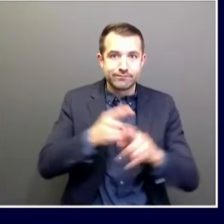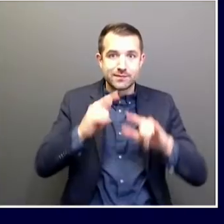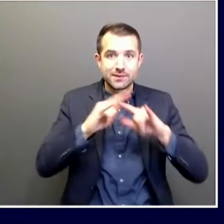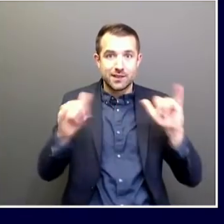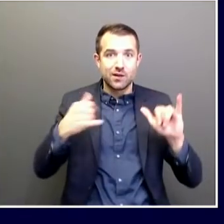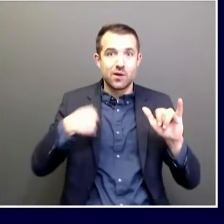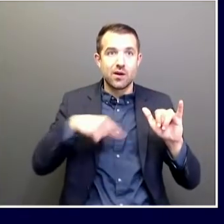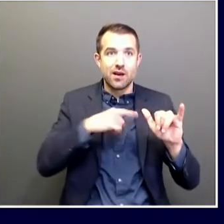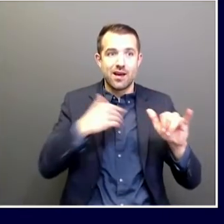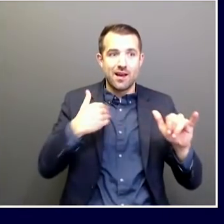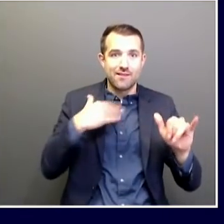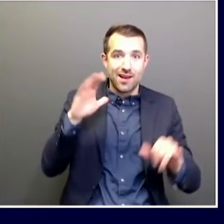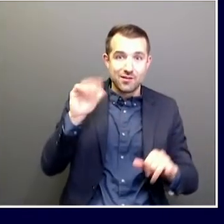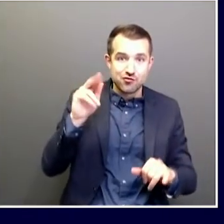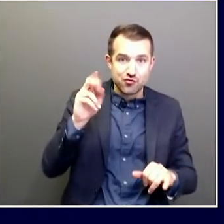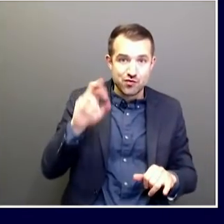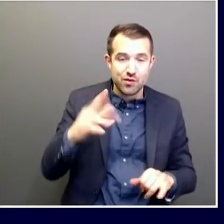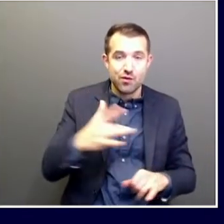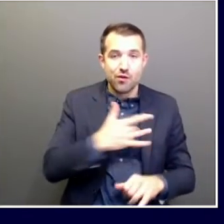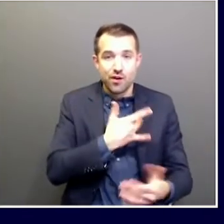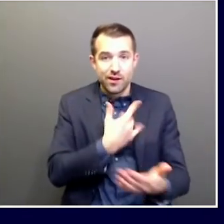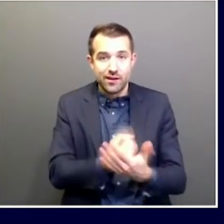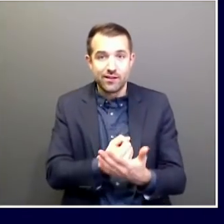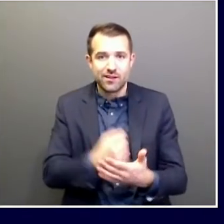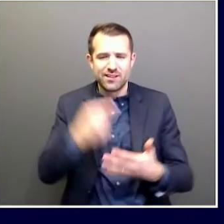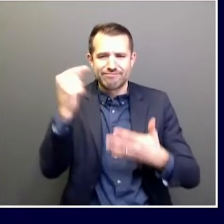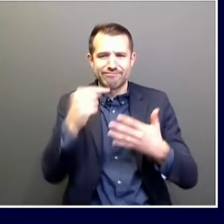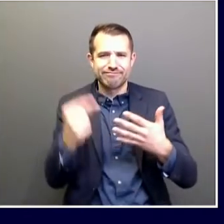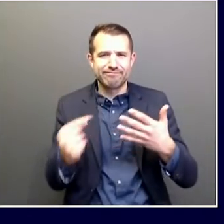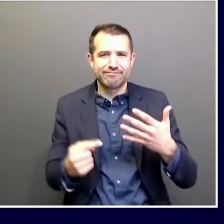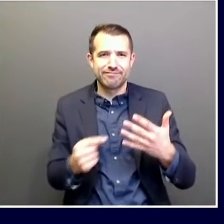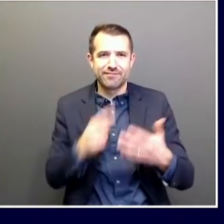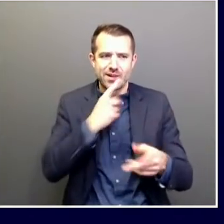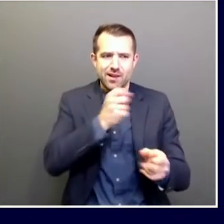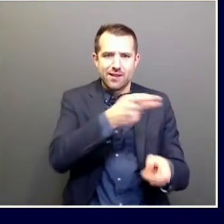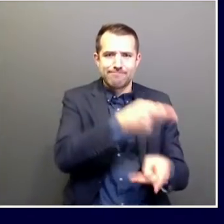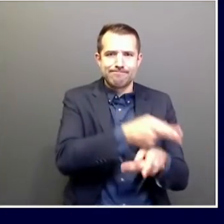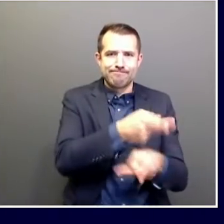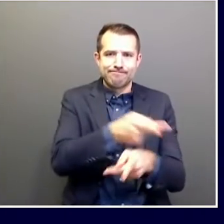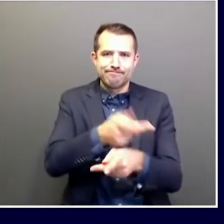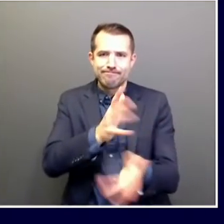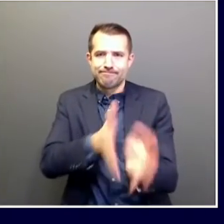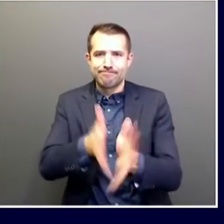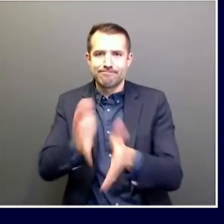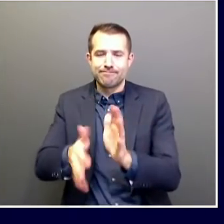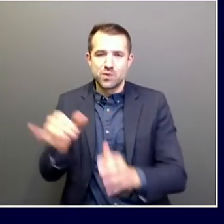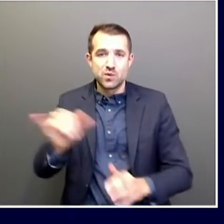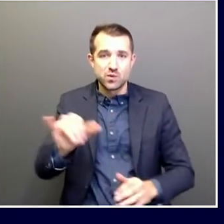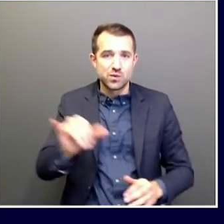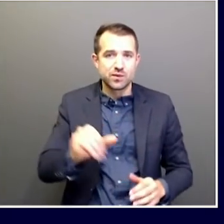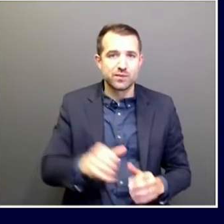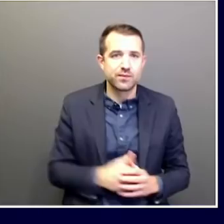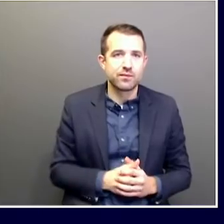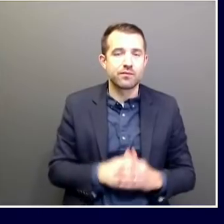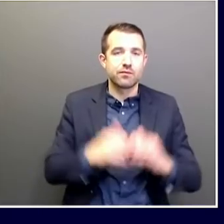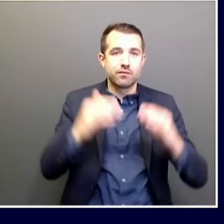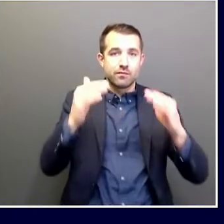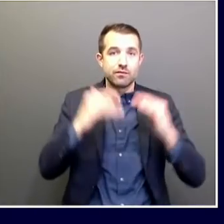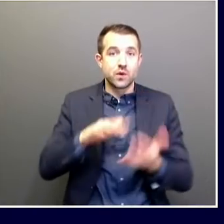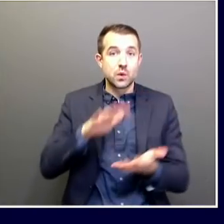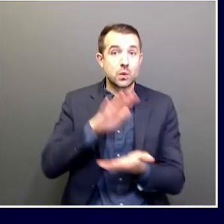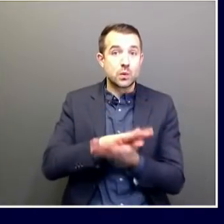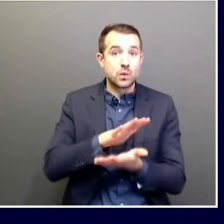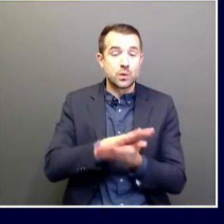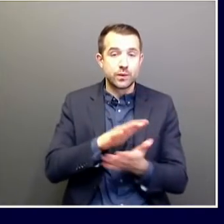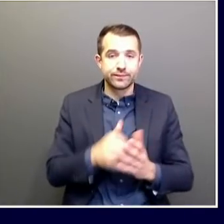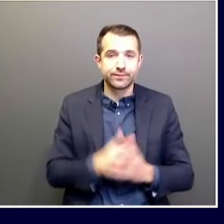through how do we adapt our school models so that we can keep teachers and staff